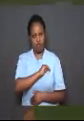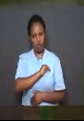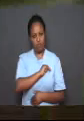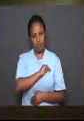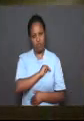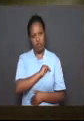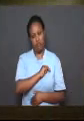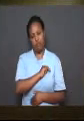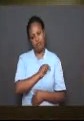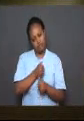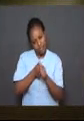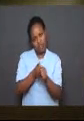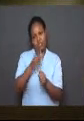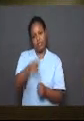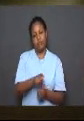acts.